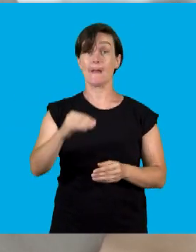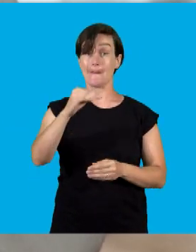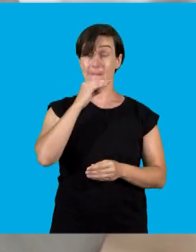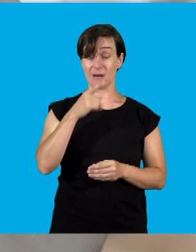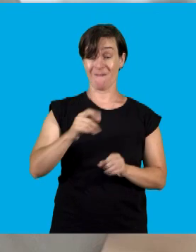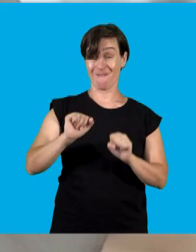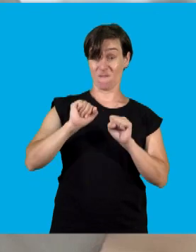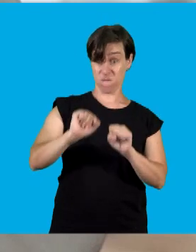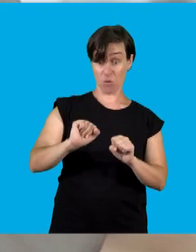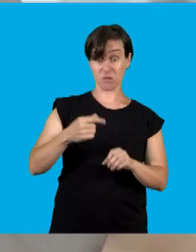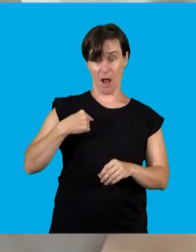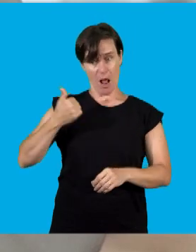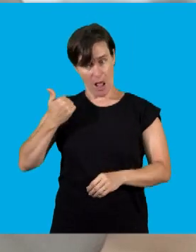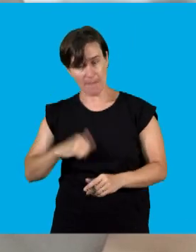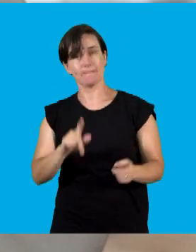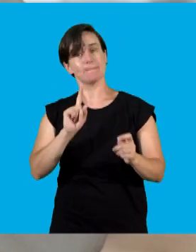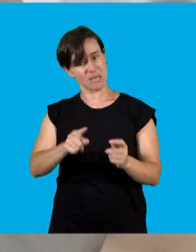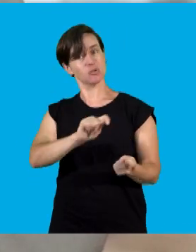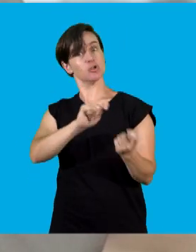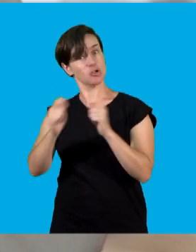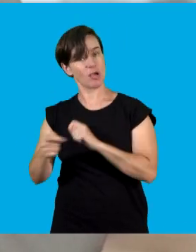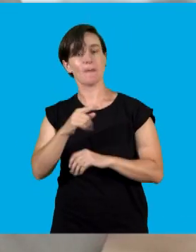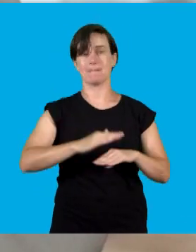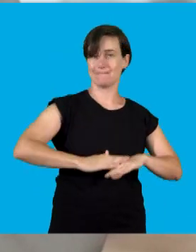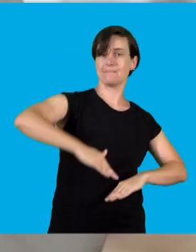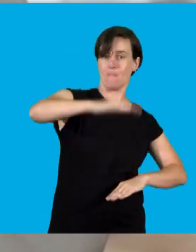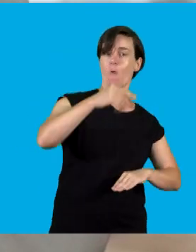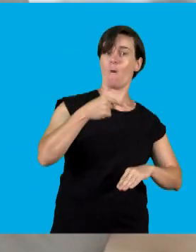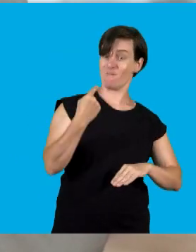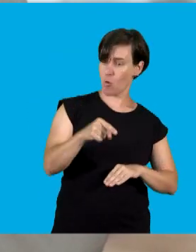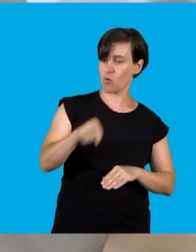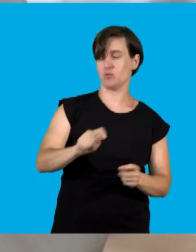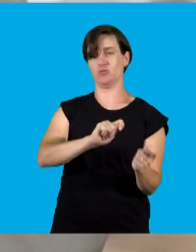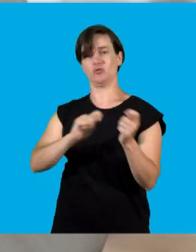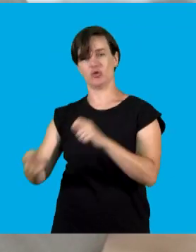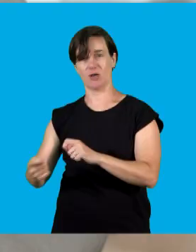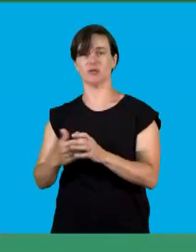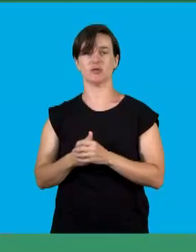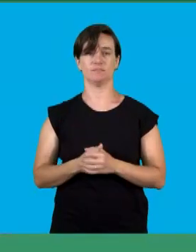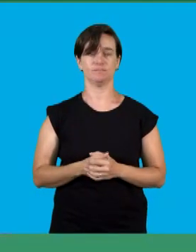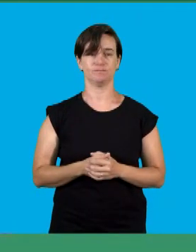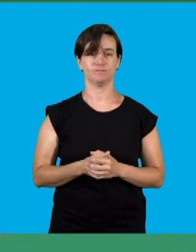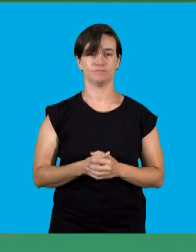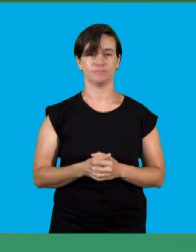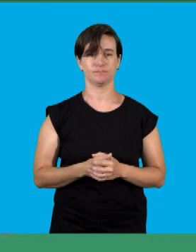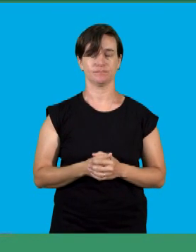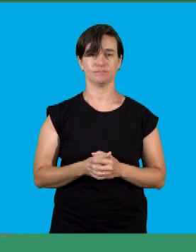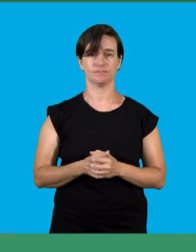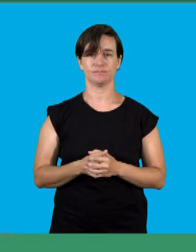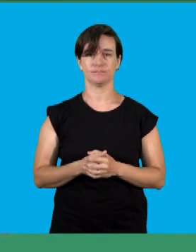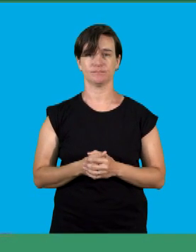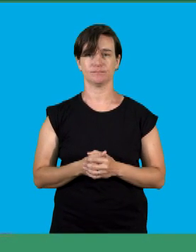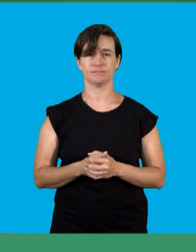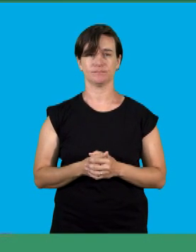forces for change are more than the forces against change. It says assign a score for each from 1 being weak to